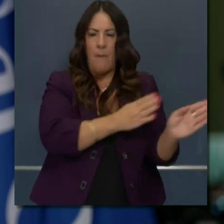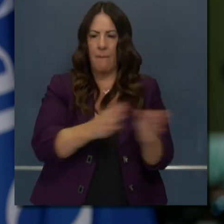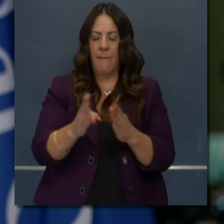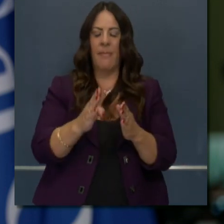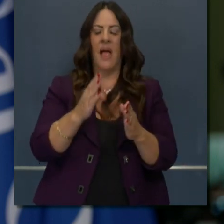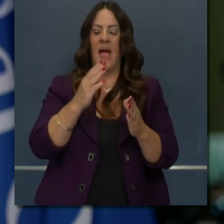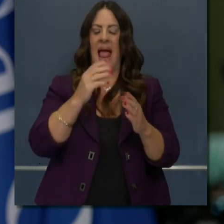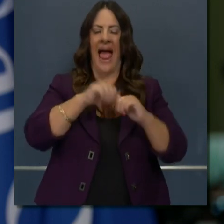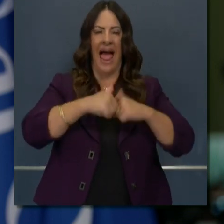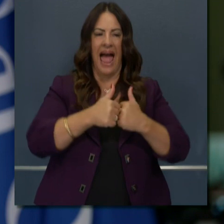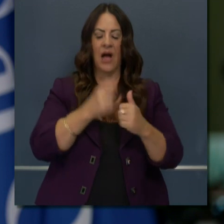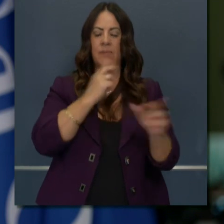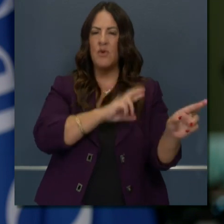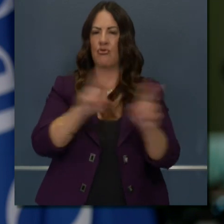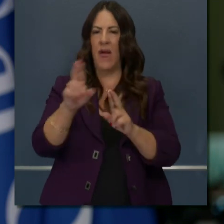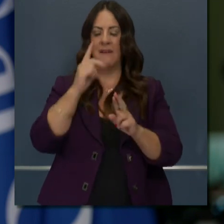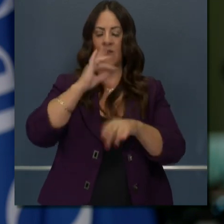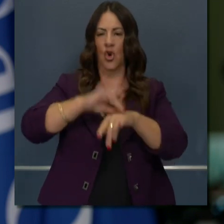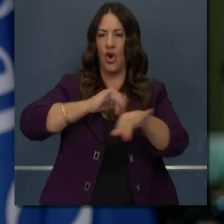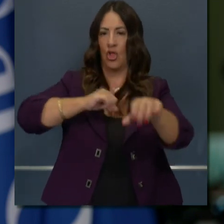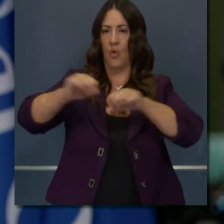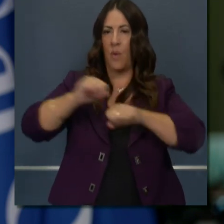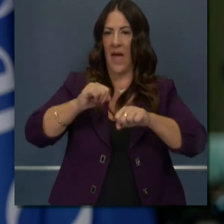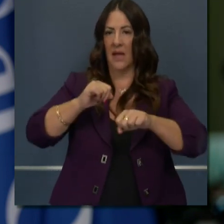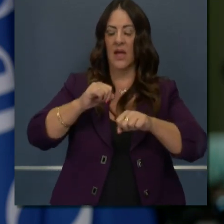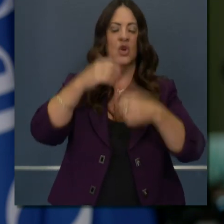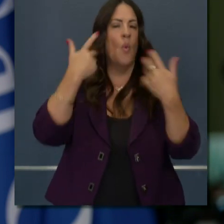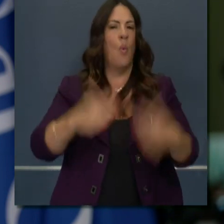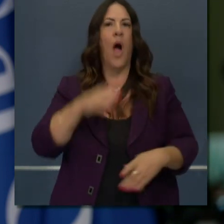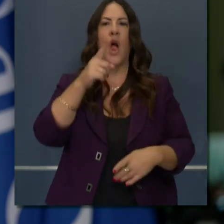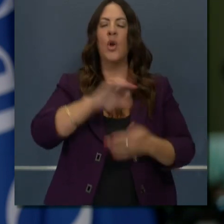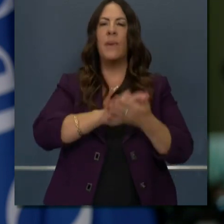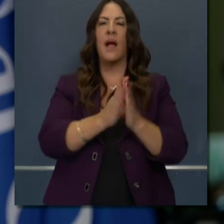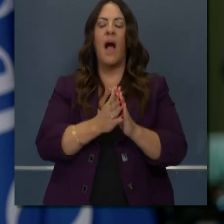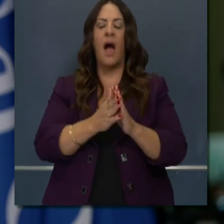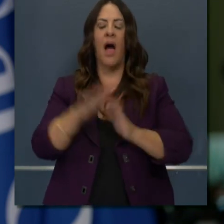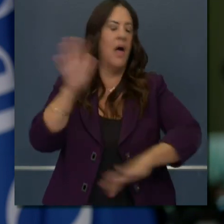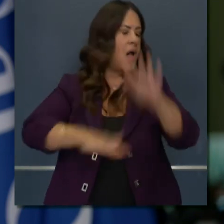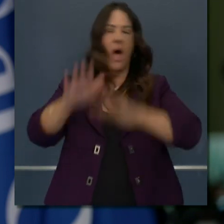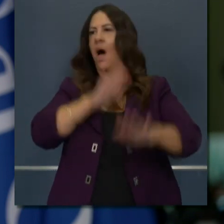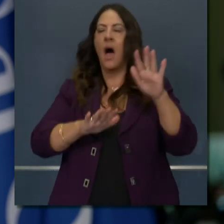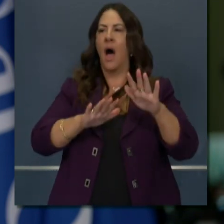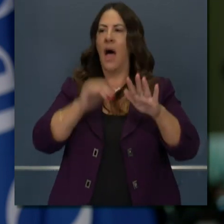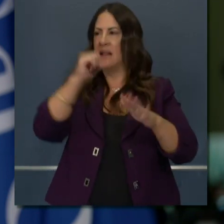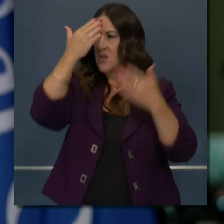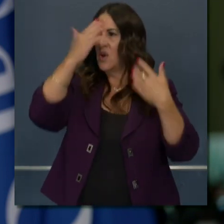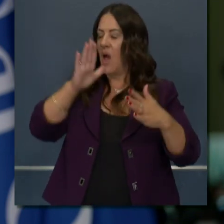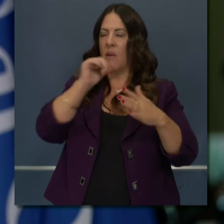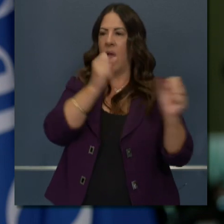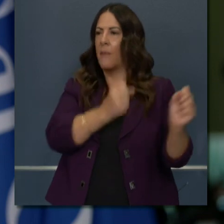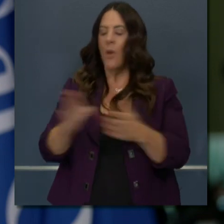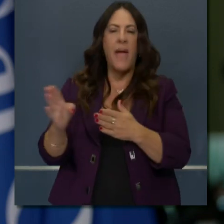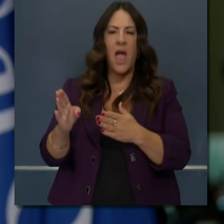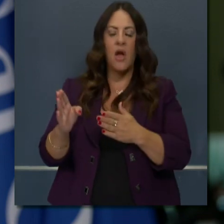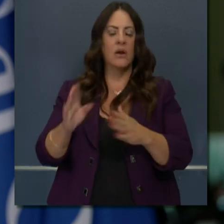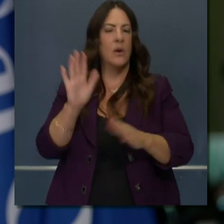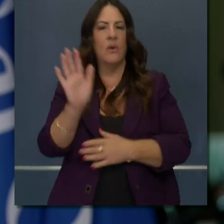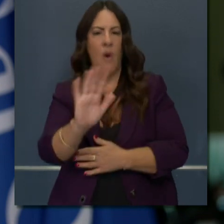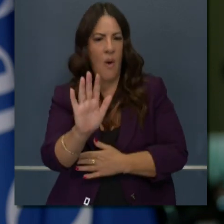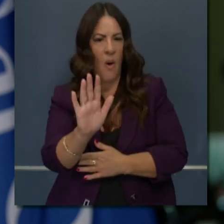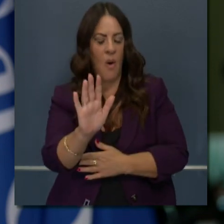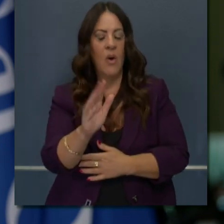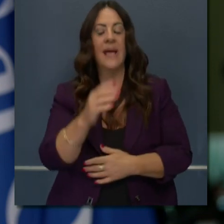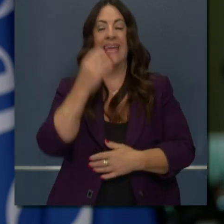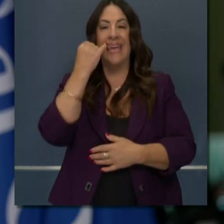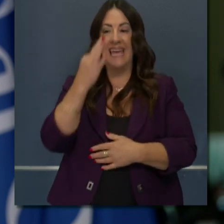of your family for an earthquake so it's not a surprise. And we know that our state is prone to earthquakes,